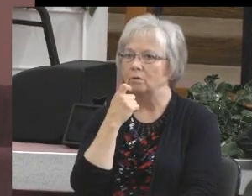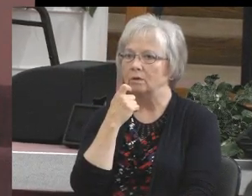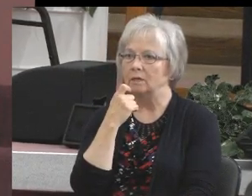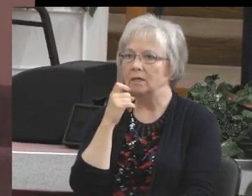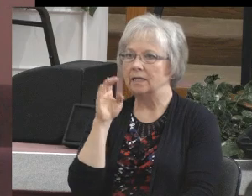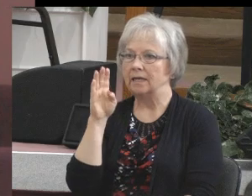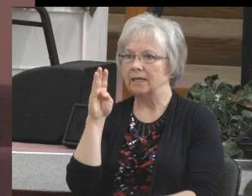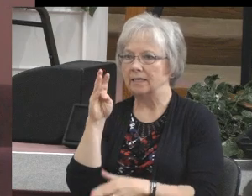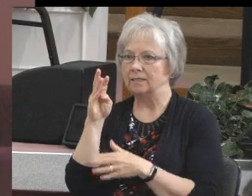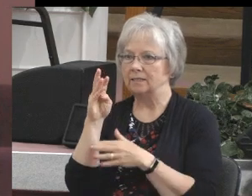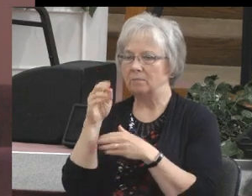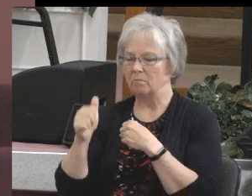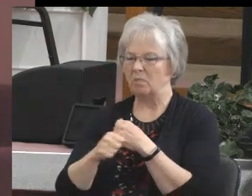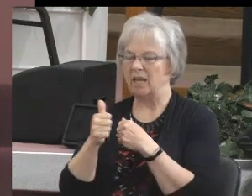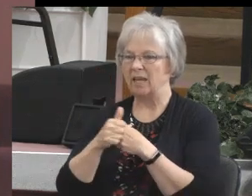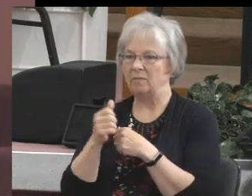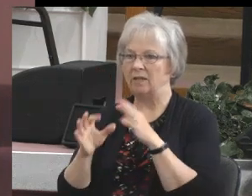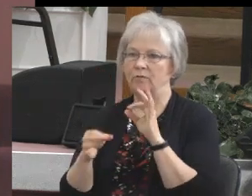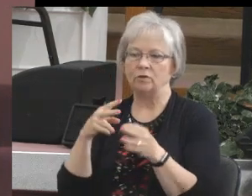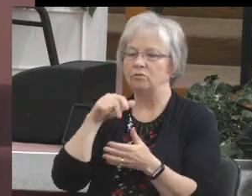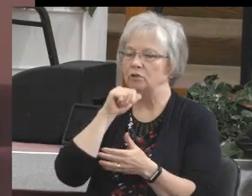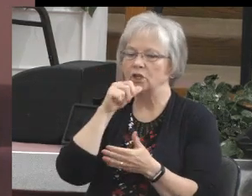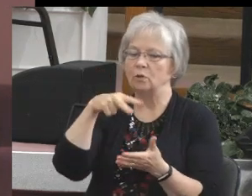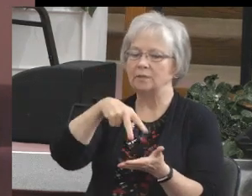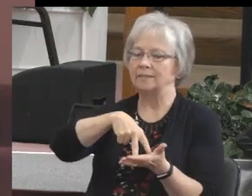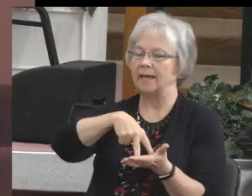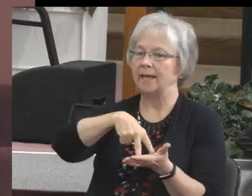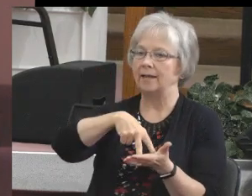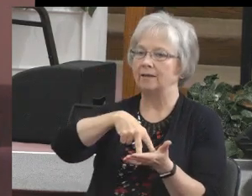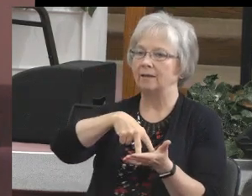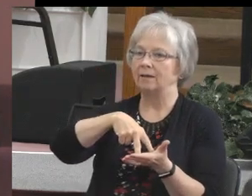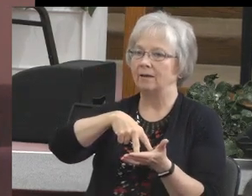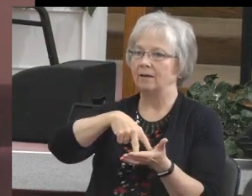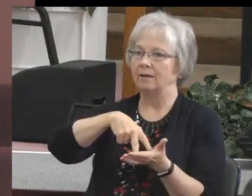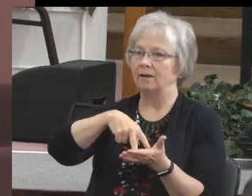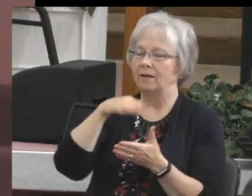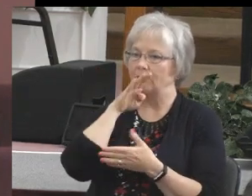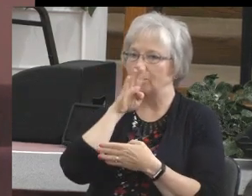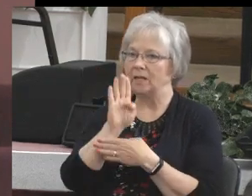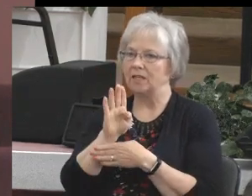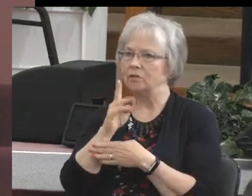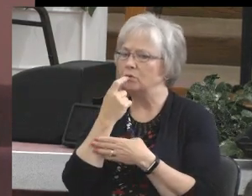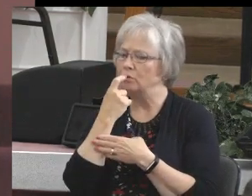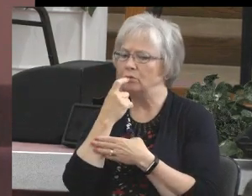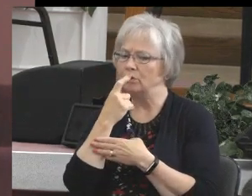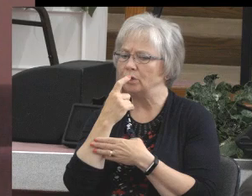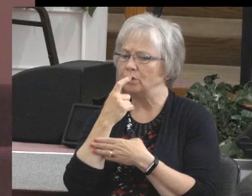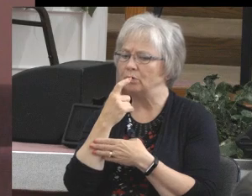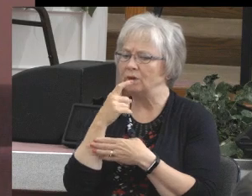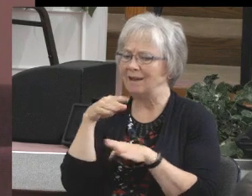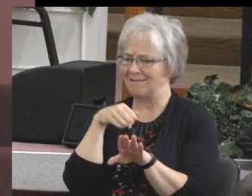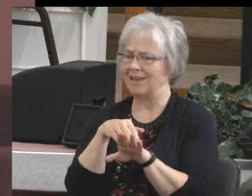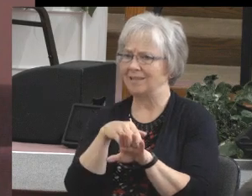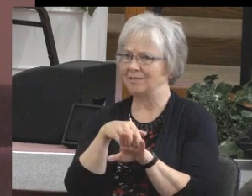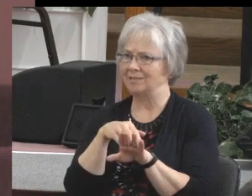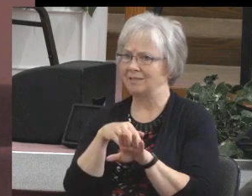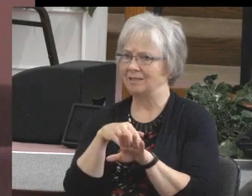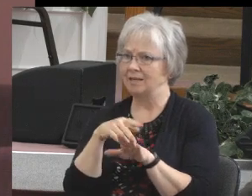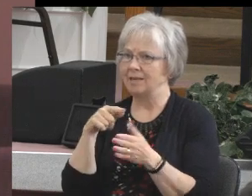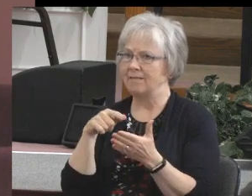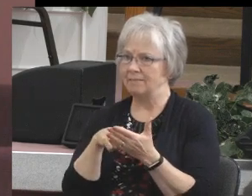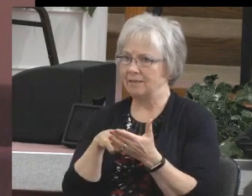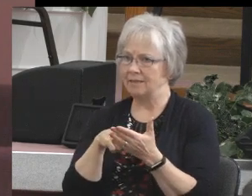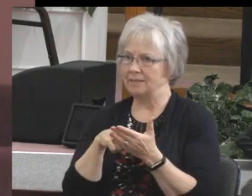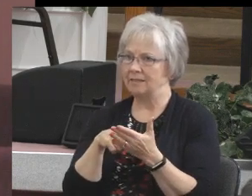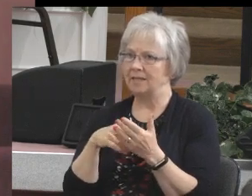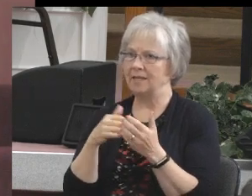for the pledge or the national anthem? Who are you rebelling against when you do that? This is a nation of the